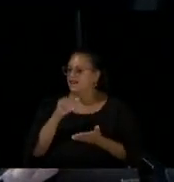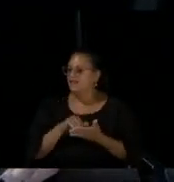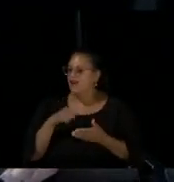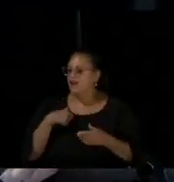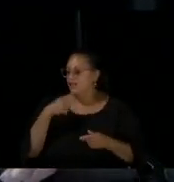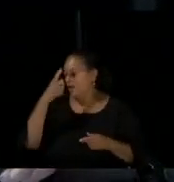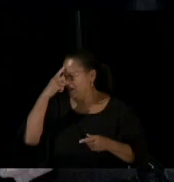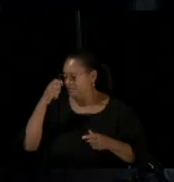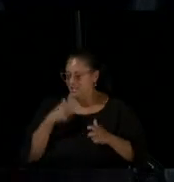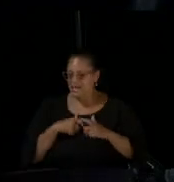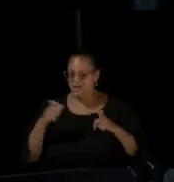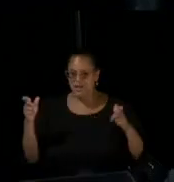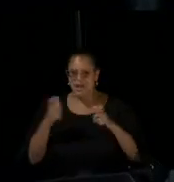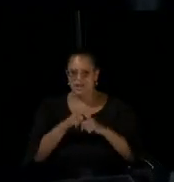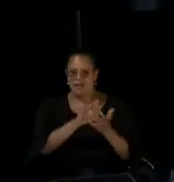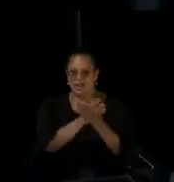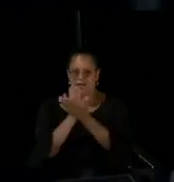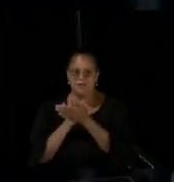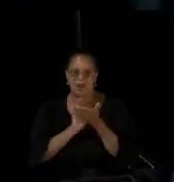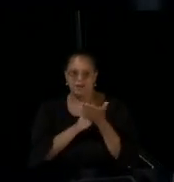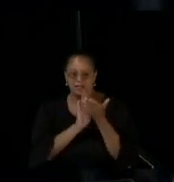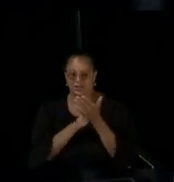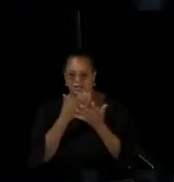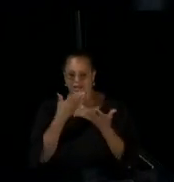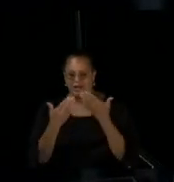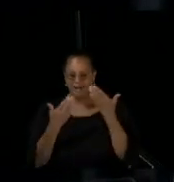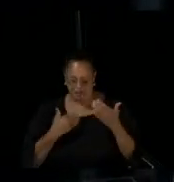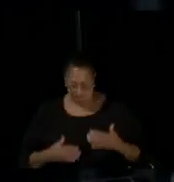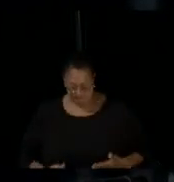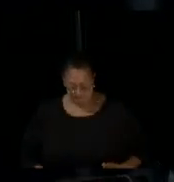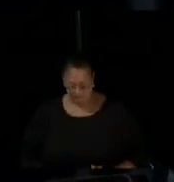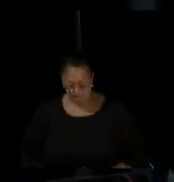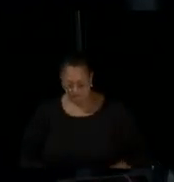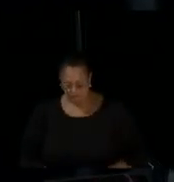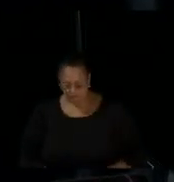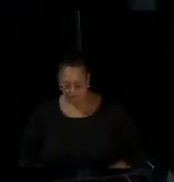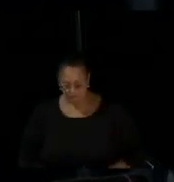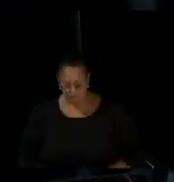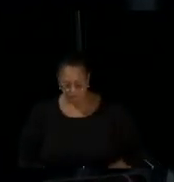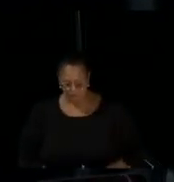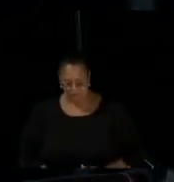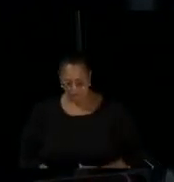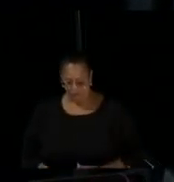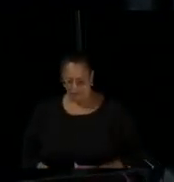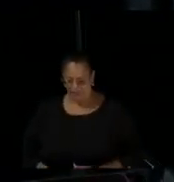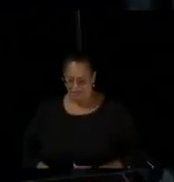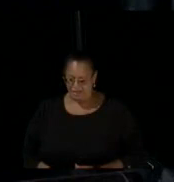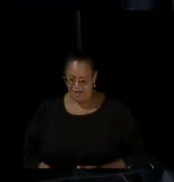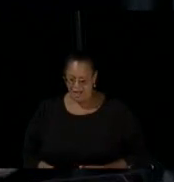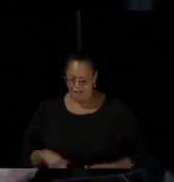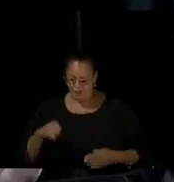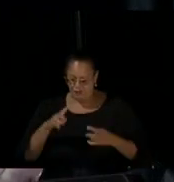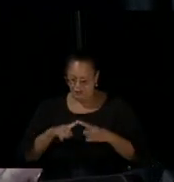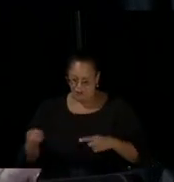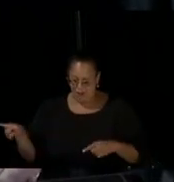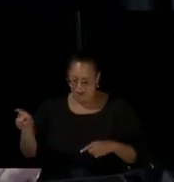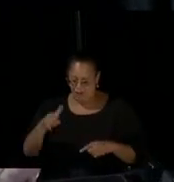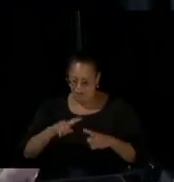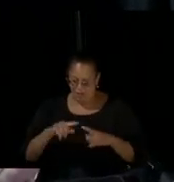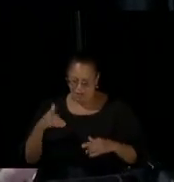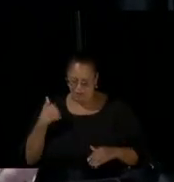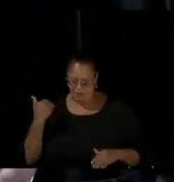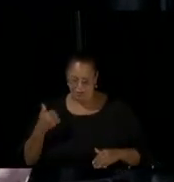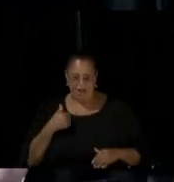of applause. Thank you very much. Thank you very much. And to our young people,